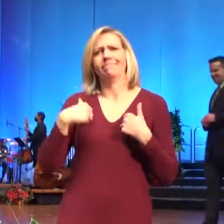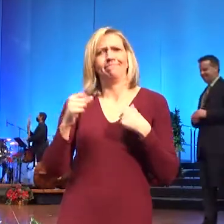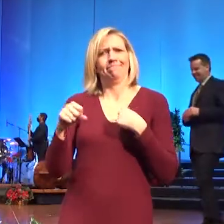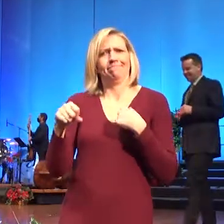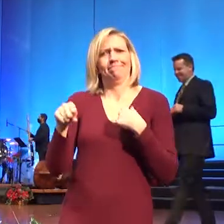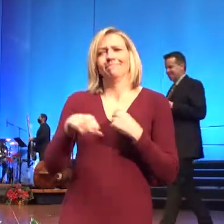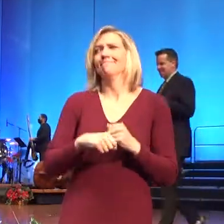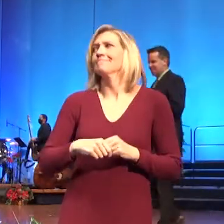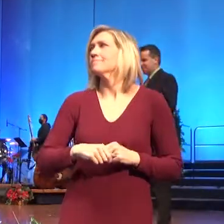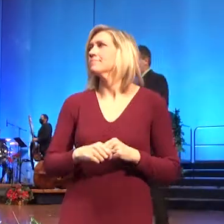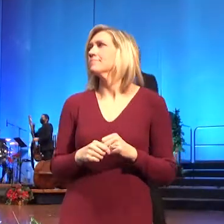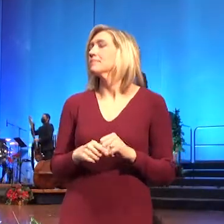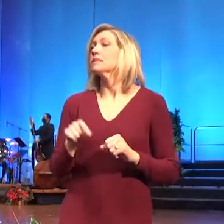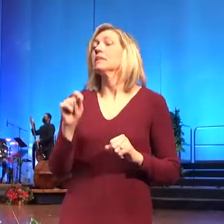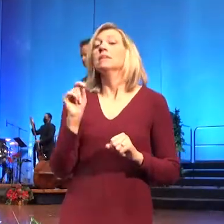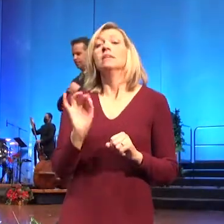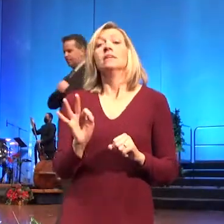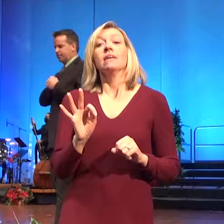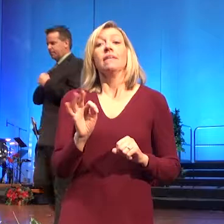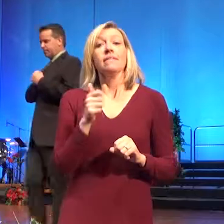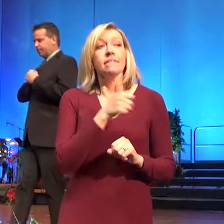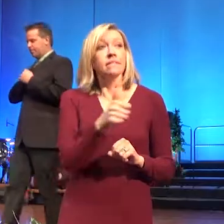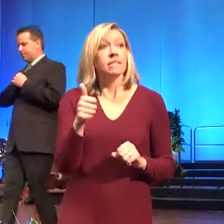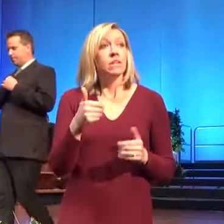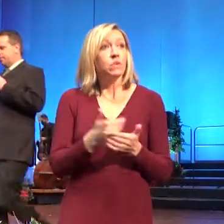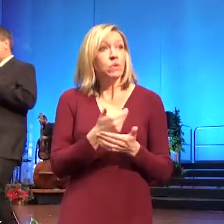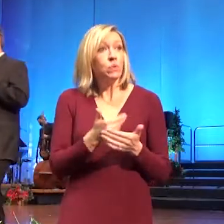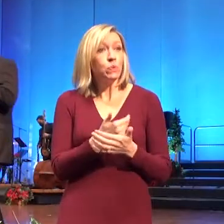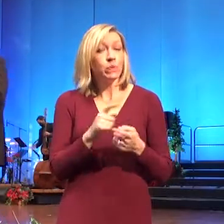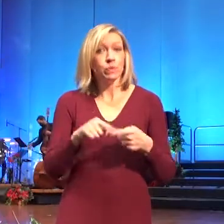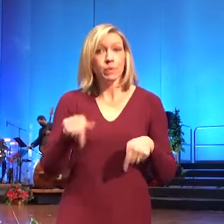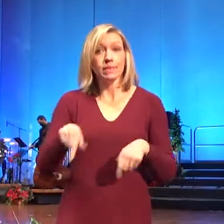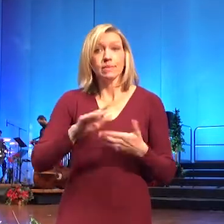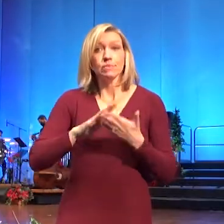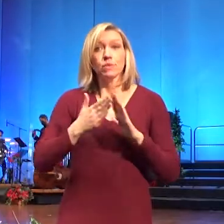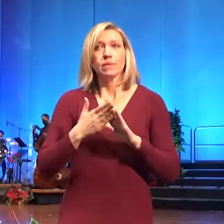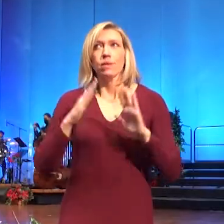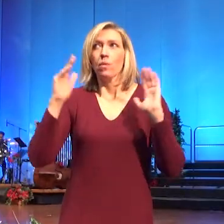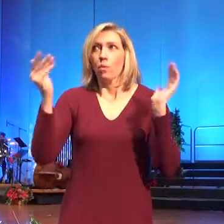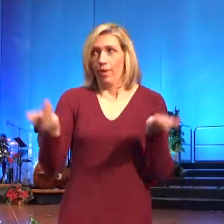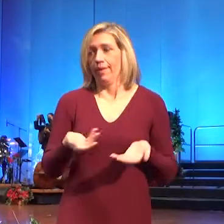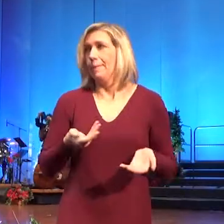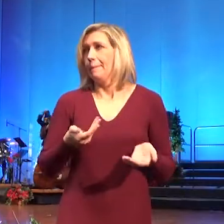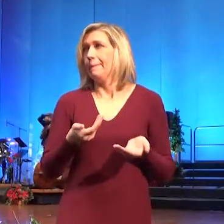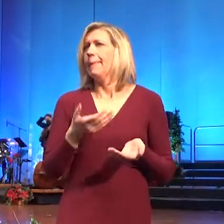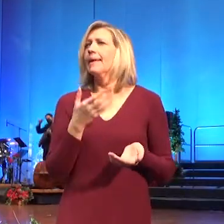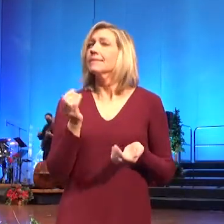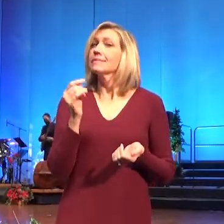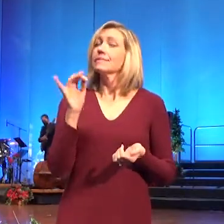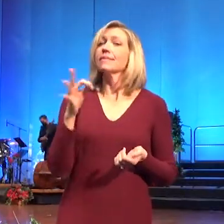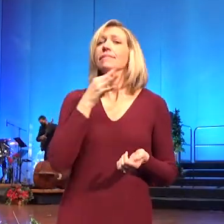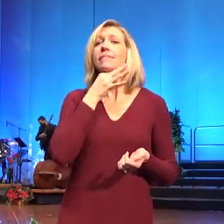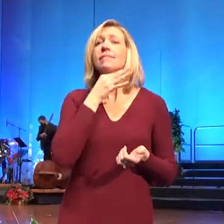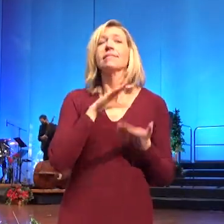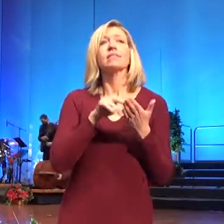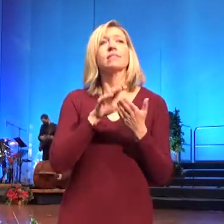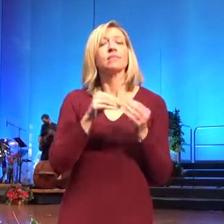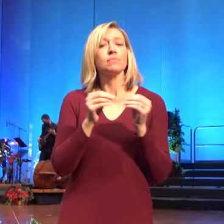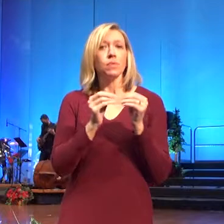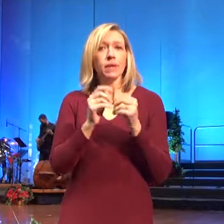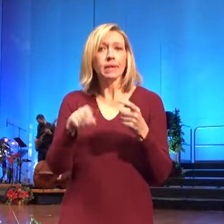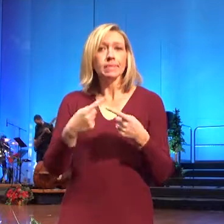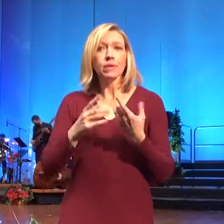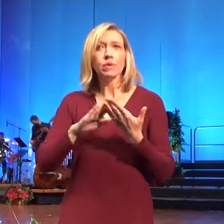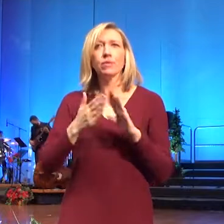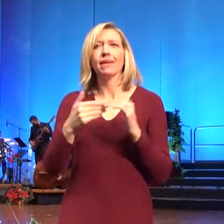am. Hey, and if you are brand new to our community, welcome. And if you'd like to learn more about our